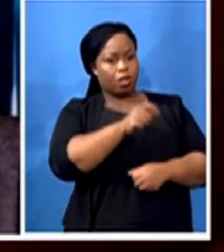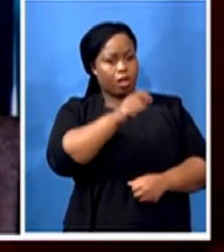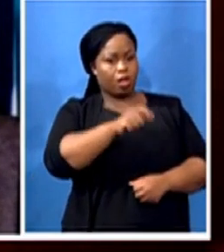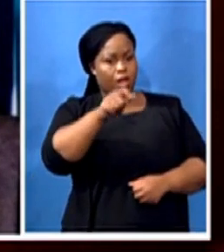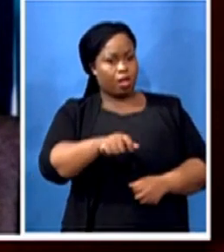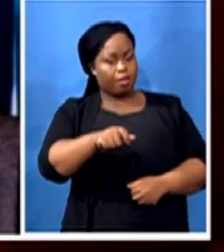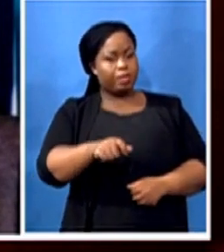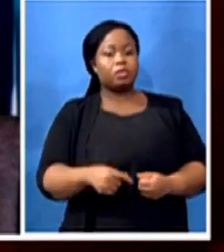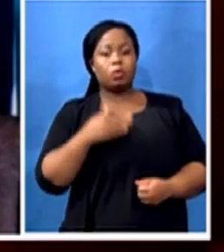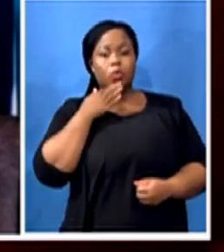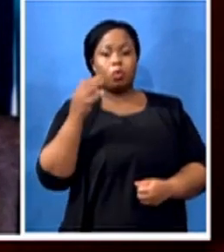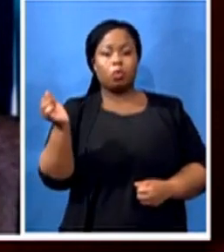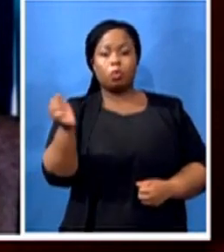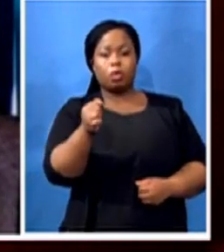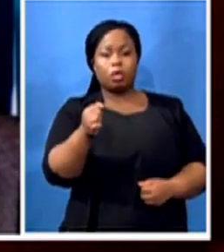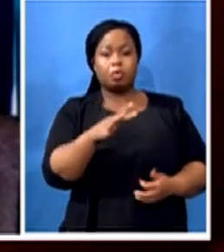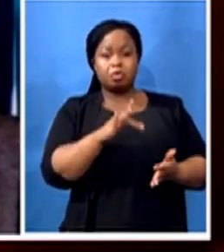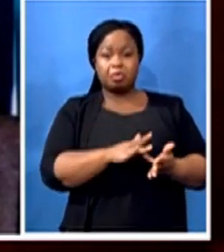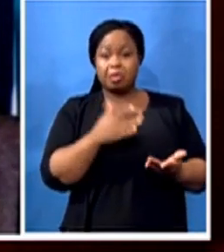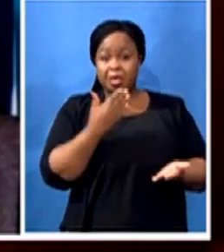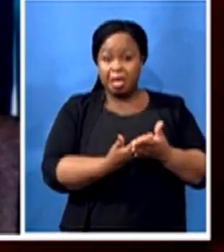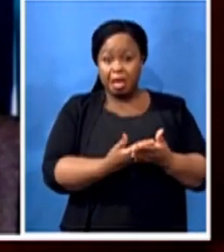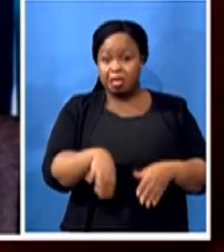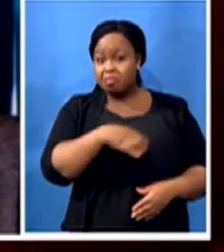run for president?